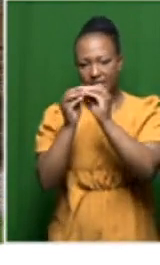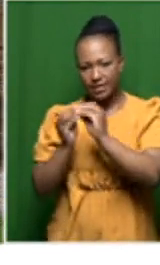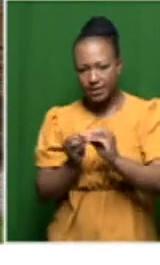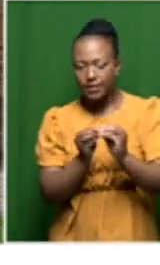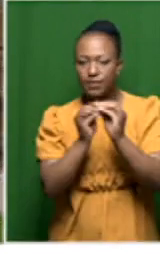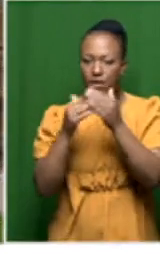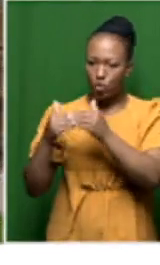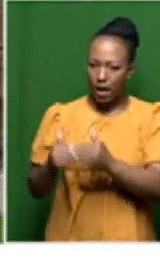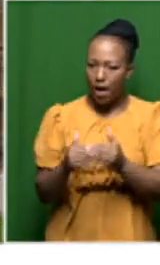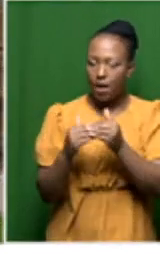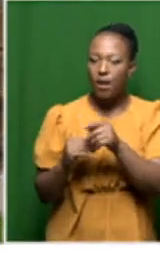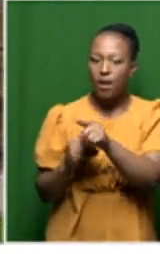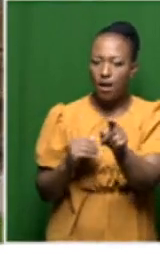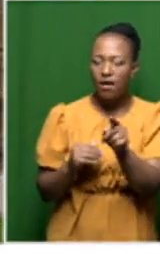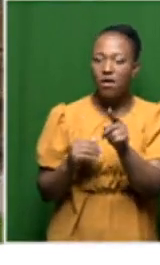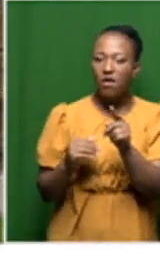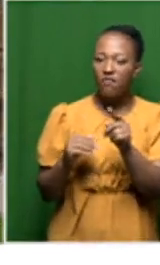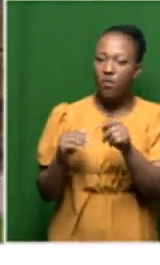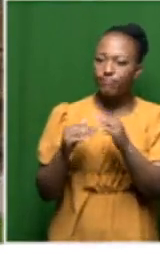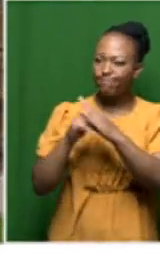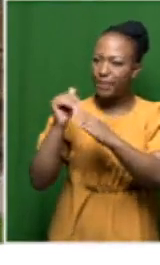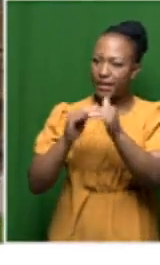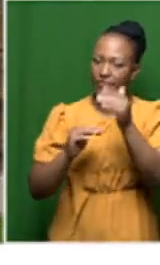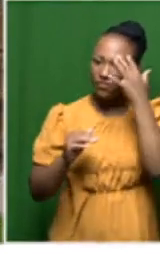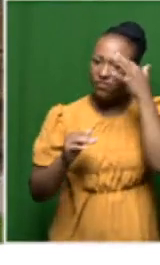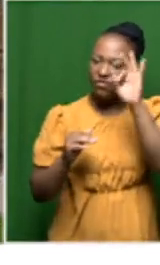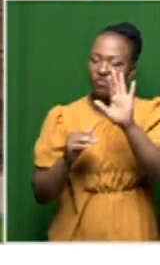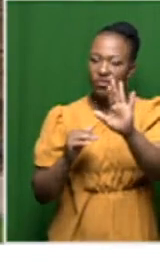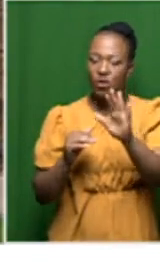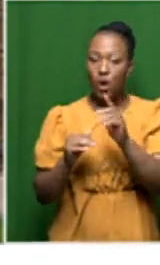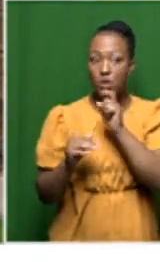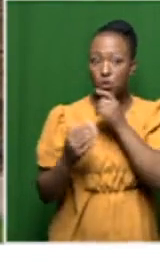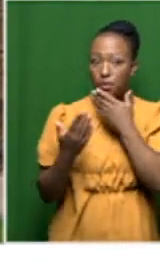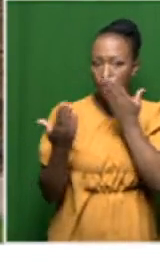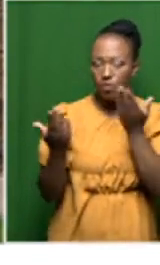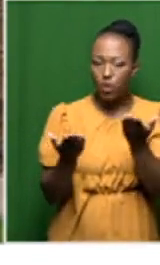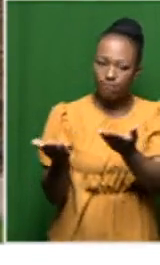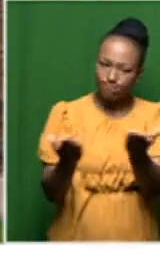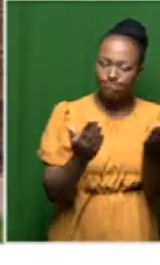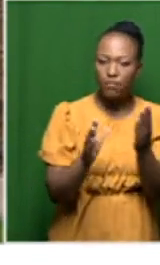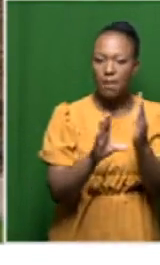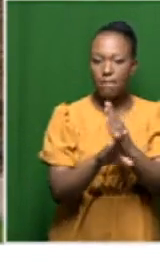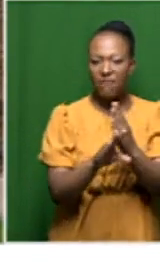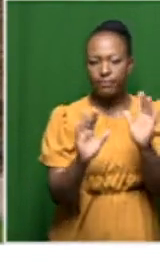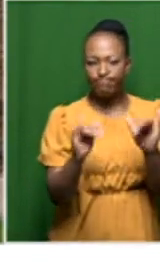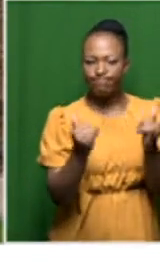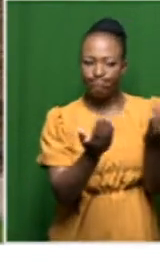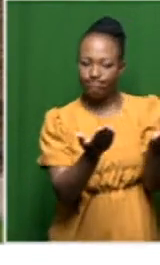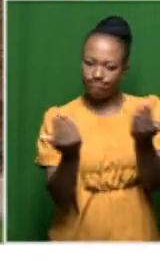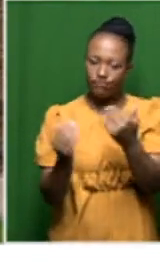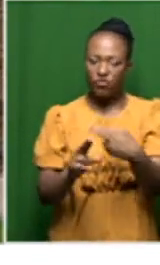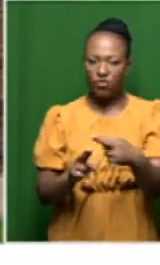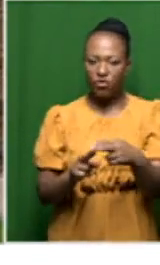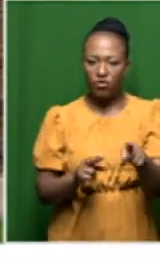we're availing all the land parcels that are underused, that are unused to the private sector. So we've learned a lot